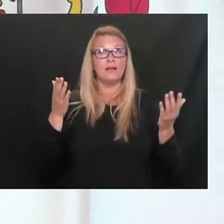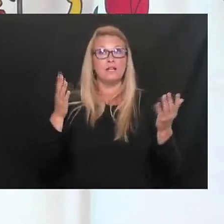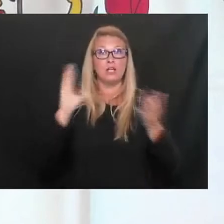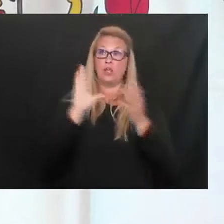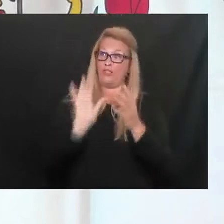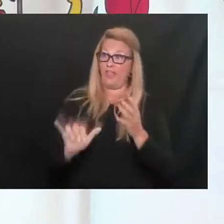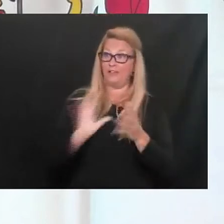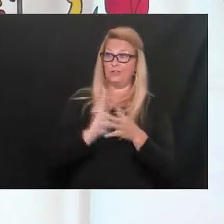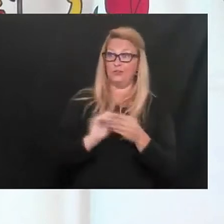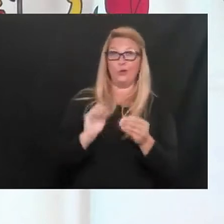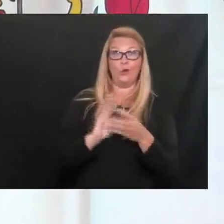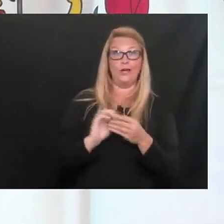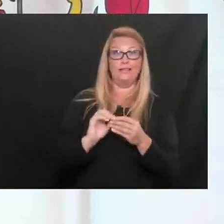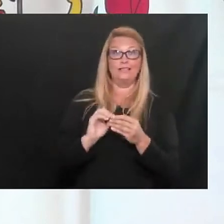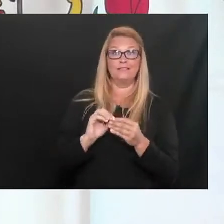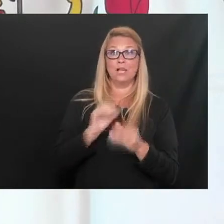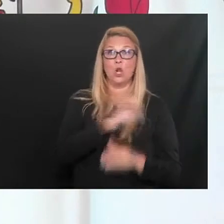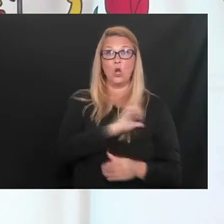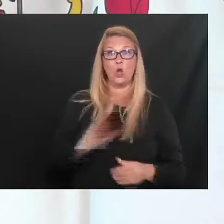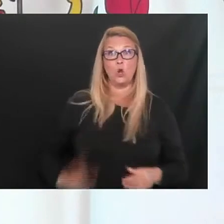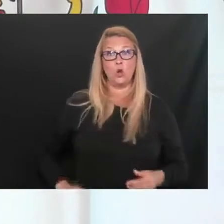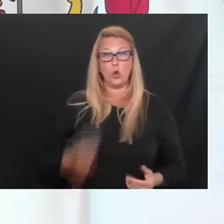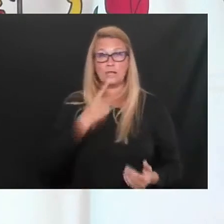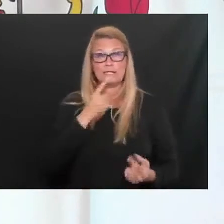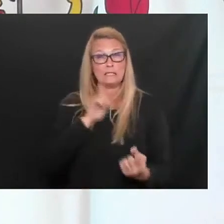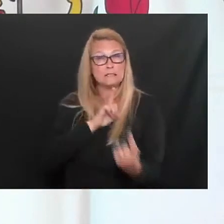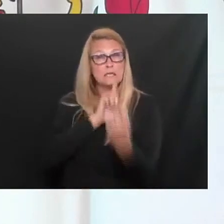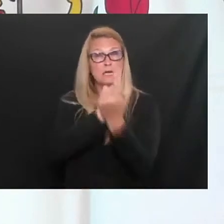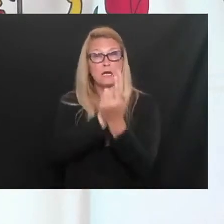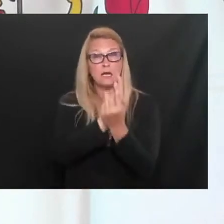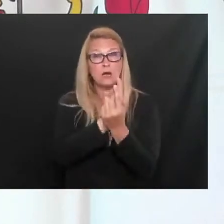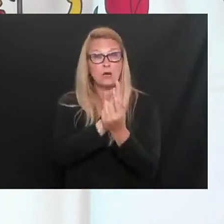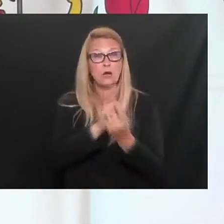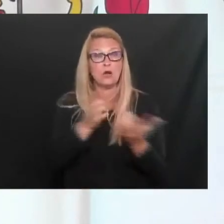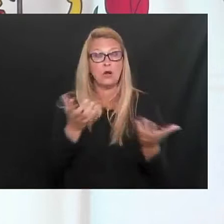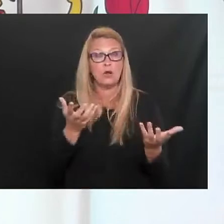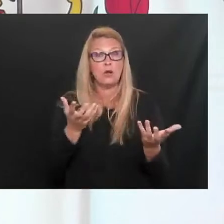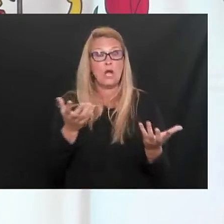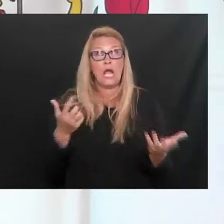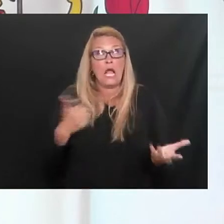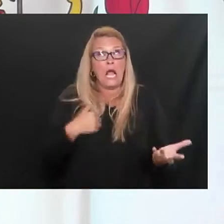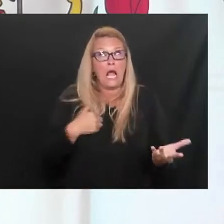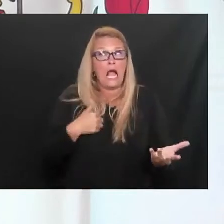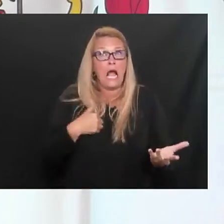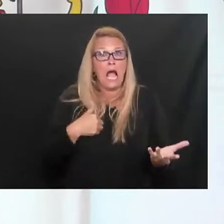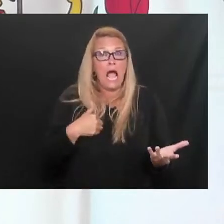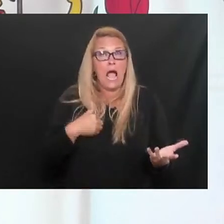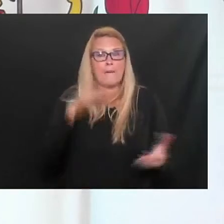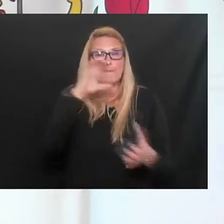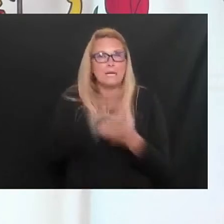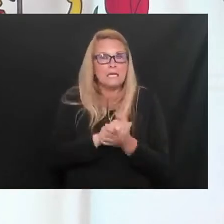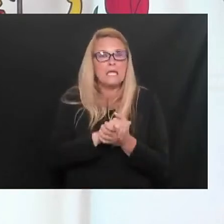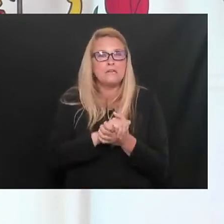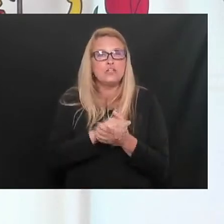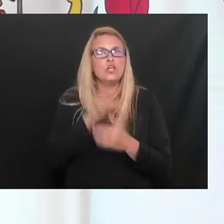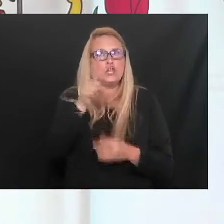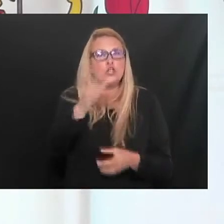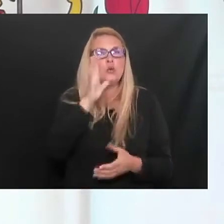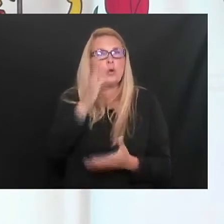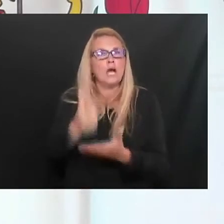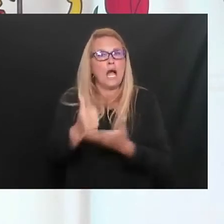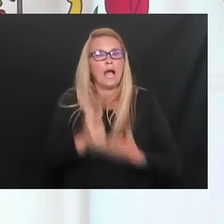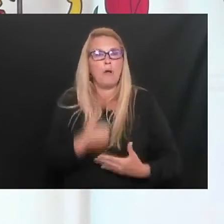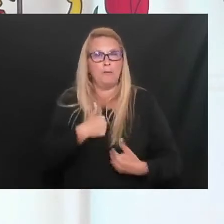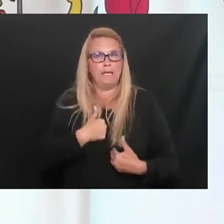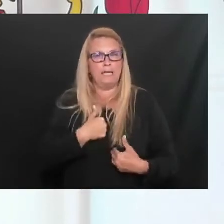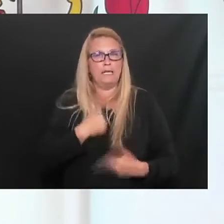story goes, is the Lord came up to him and he said, Lord, I absolutely believed that you were going to take care